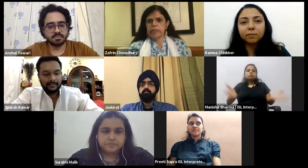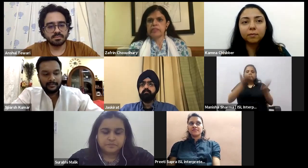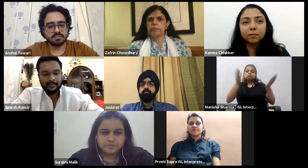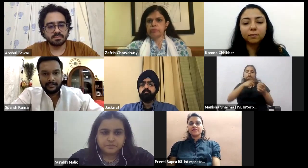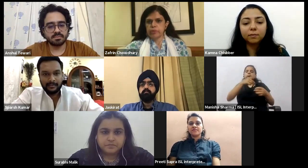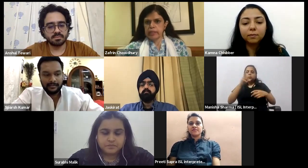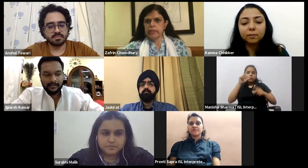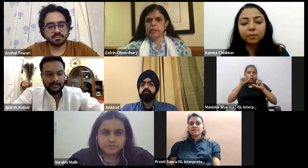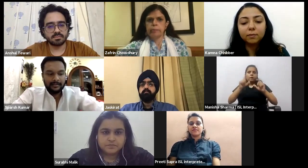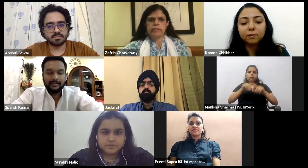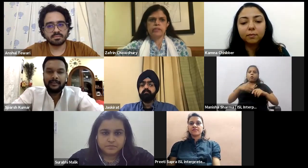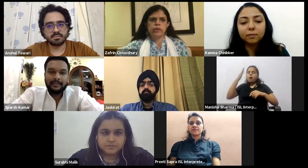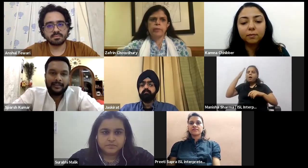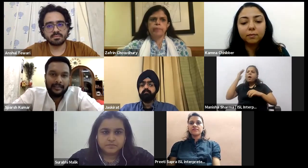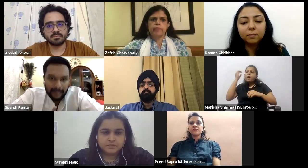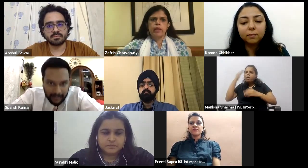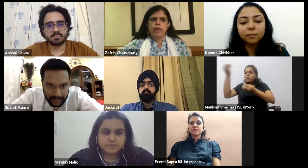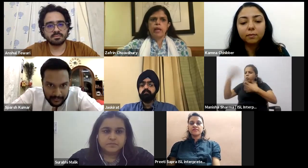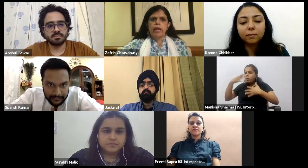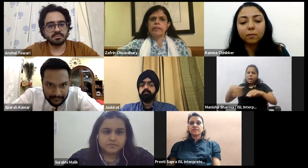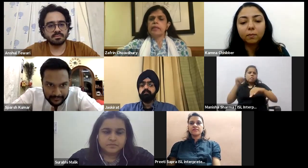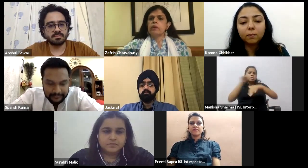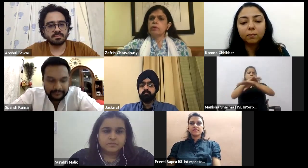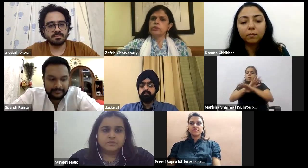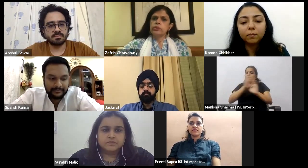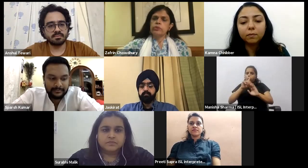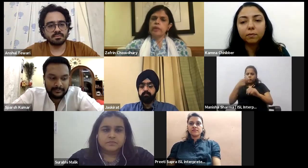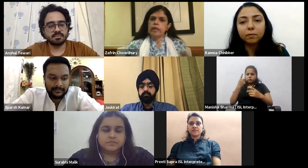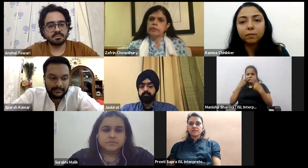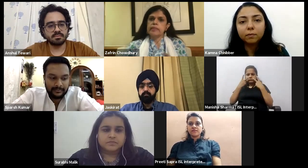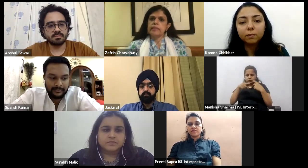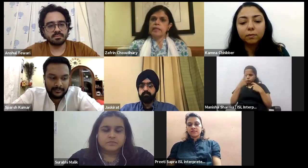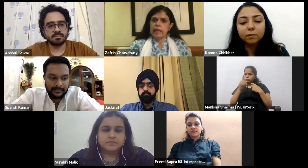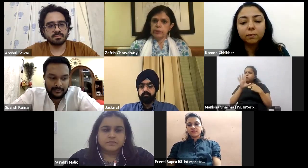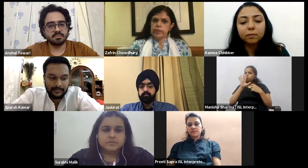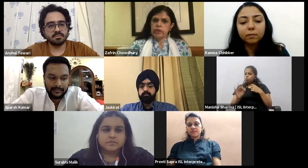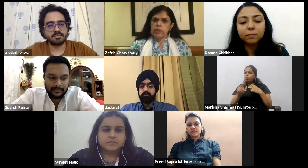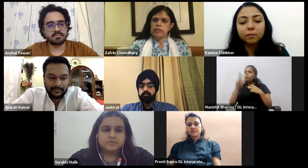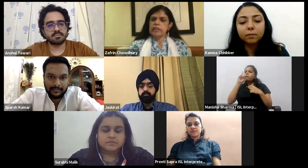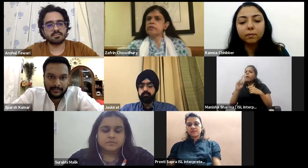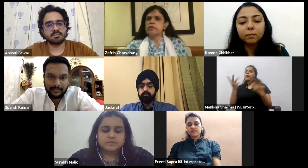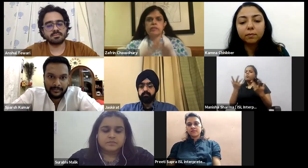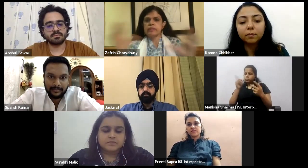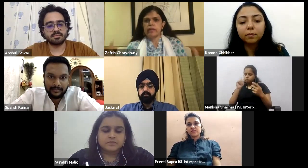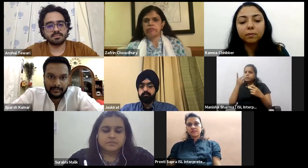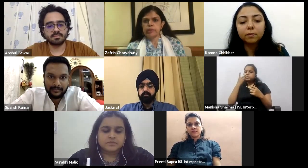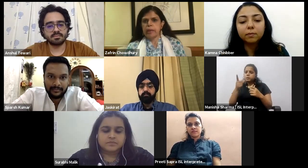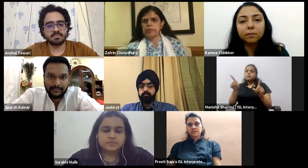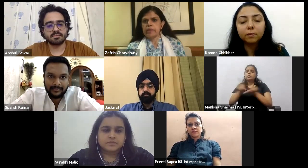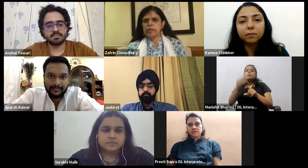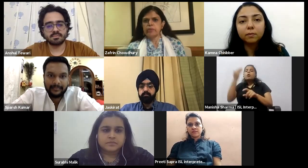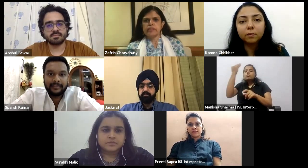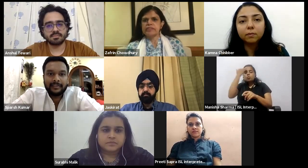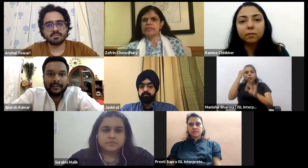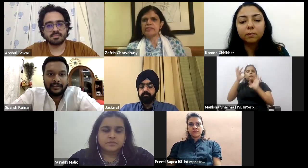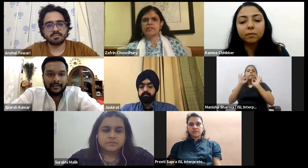others to verify information before they pass it on. And then also addressing the inadequate knowledge.